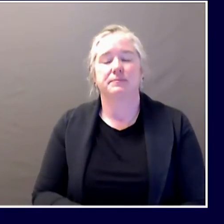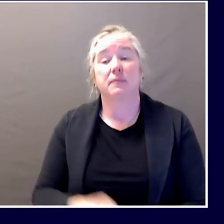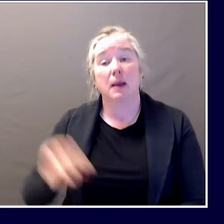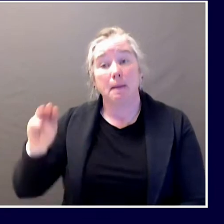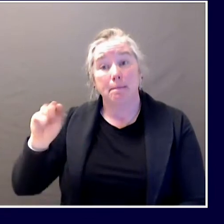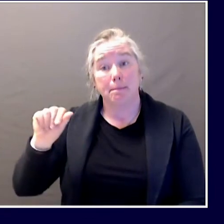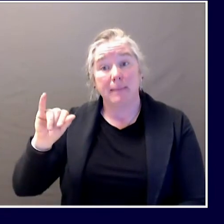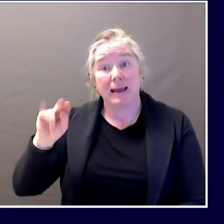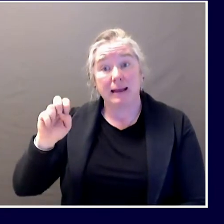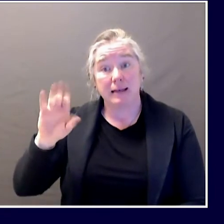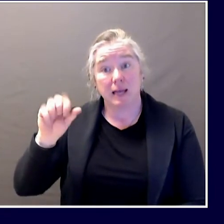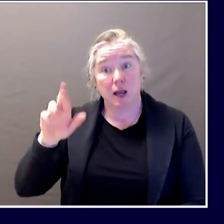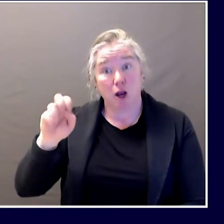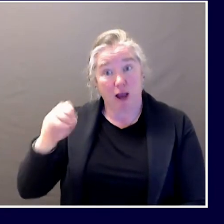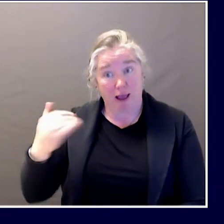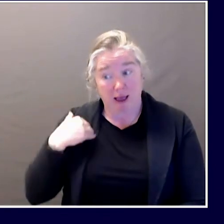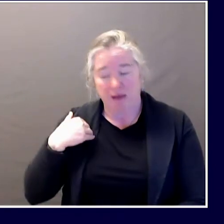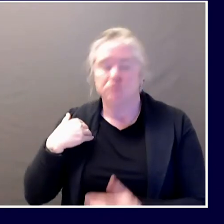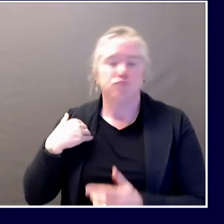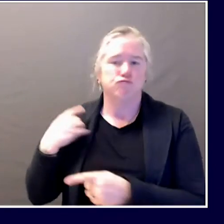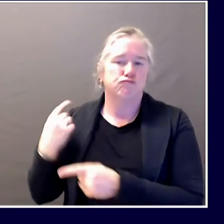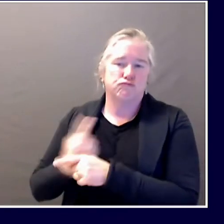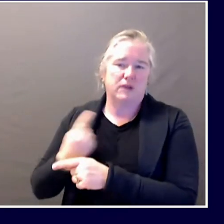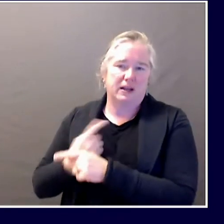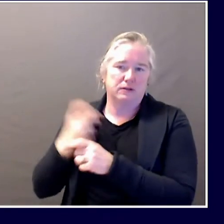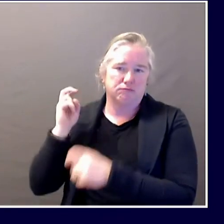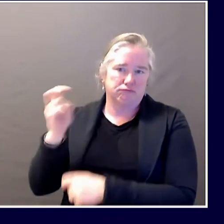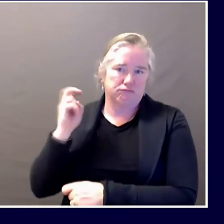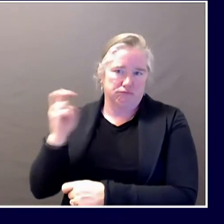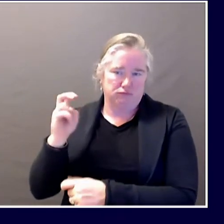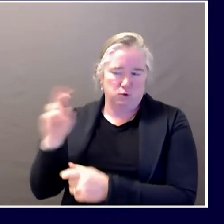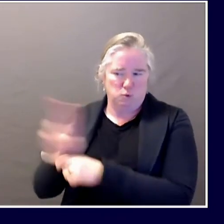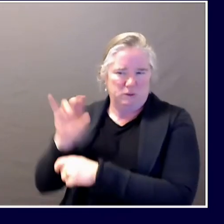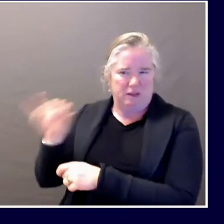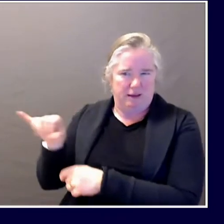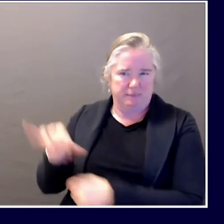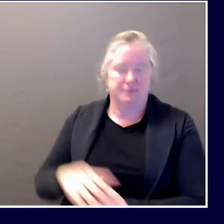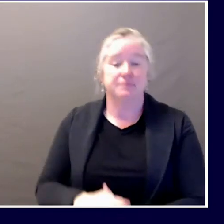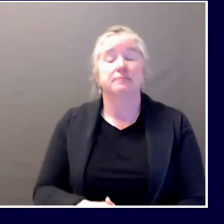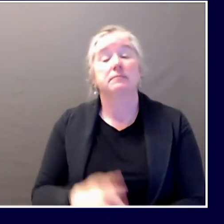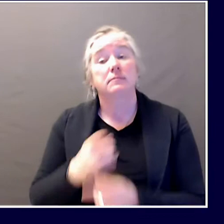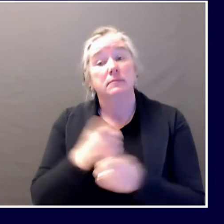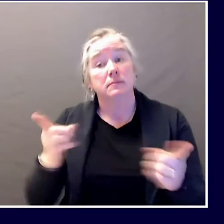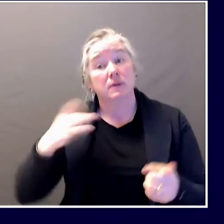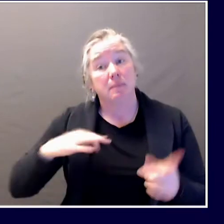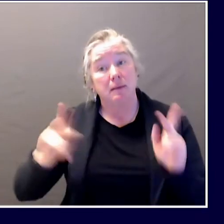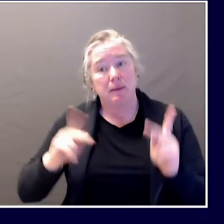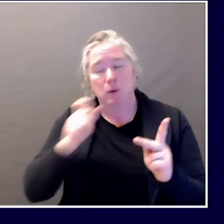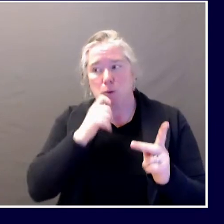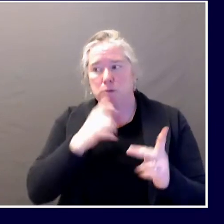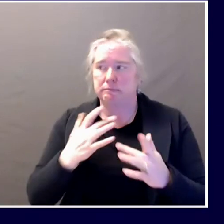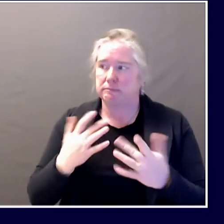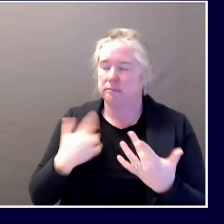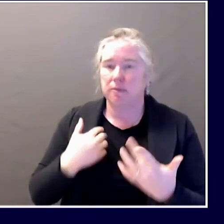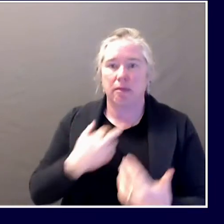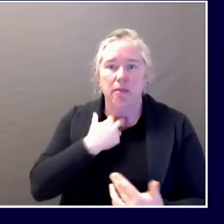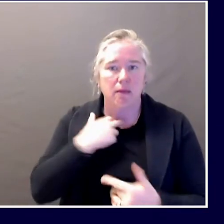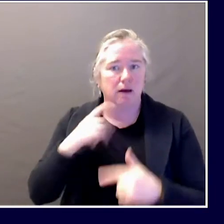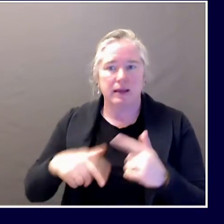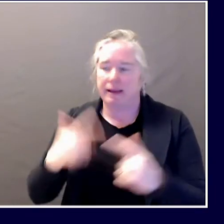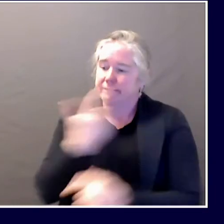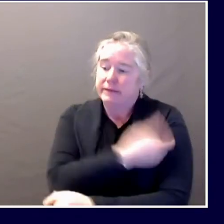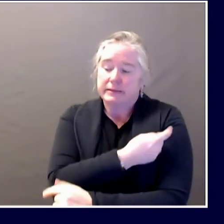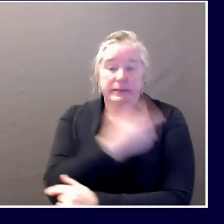do. This new transportation option helps residents who may struggle to get to and from a clinic for a life-saving